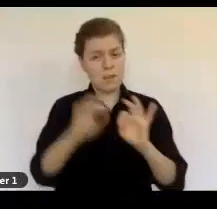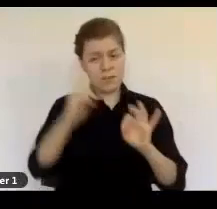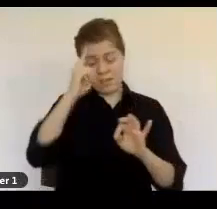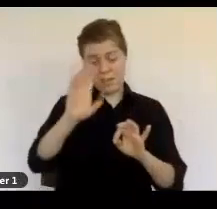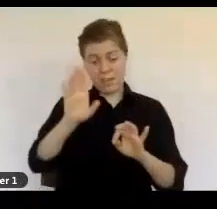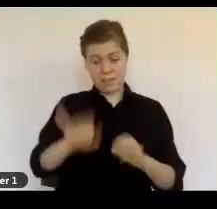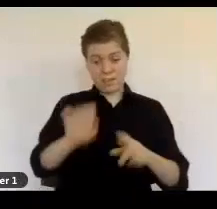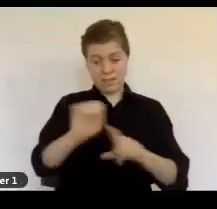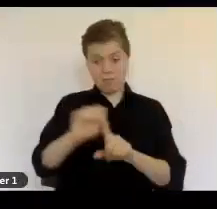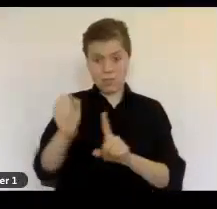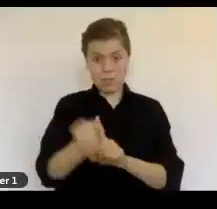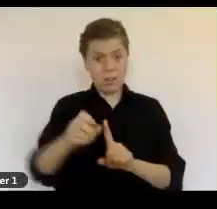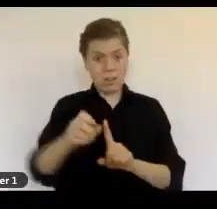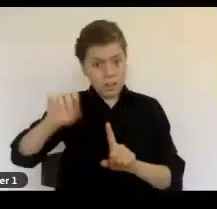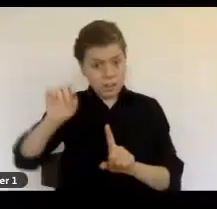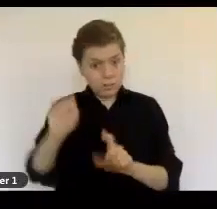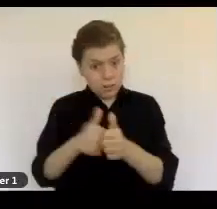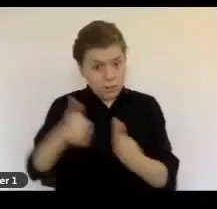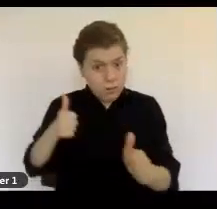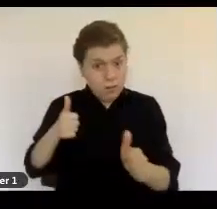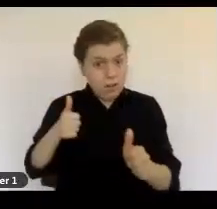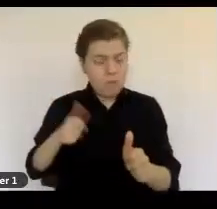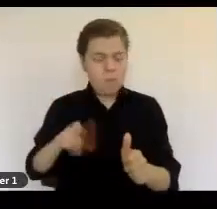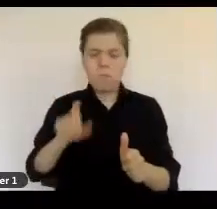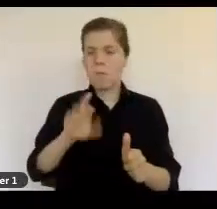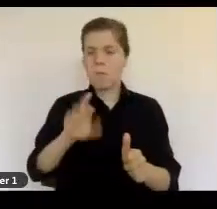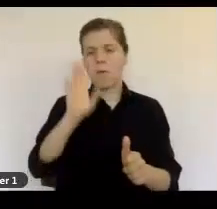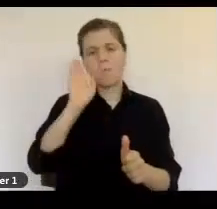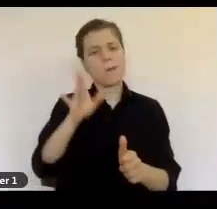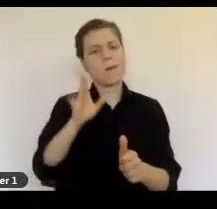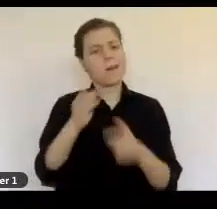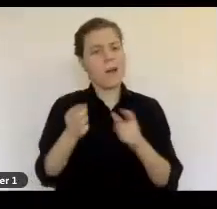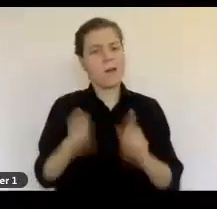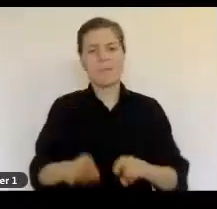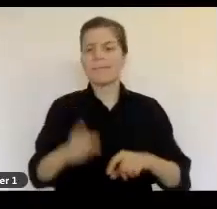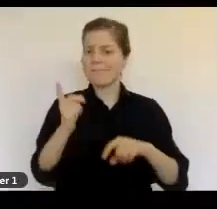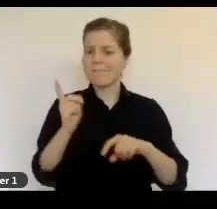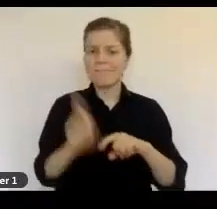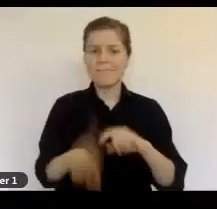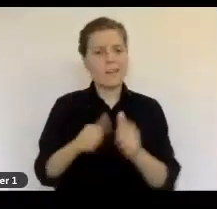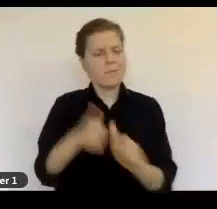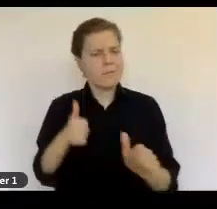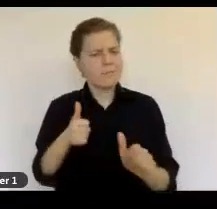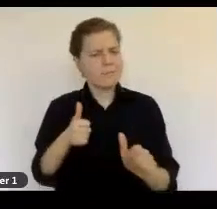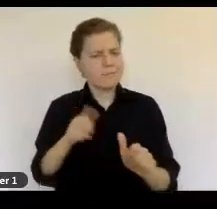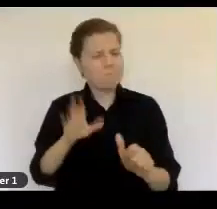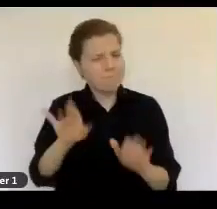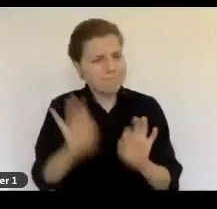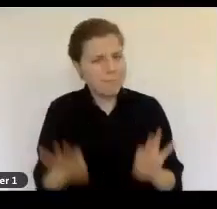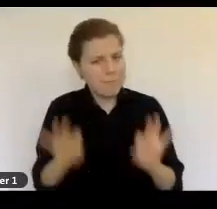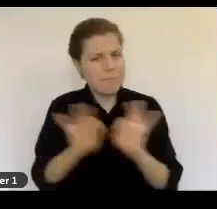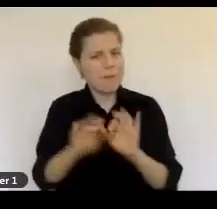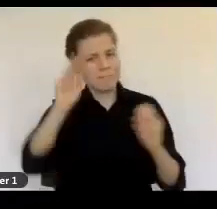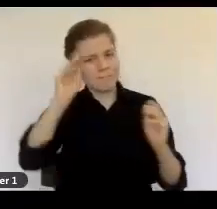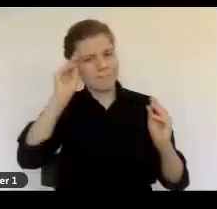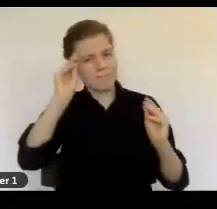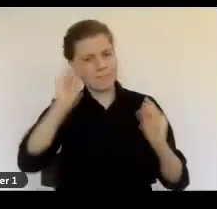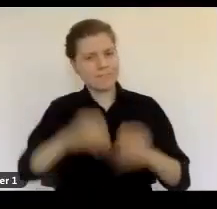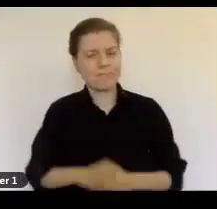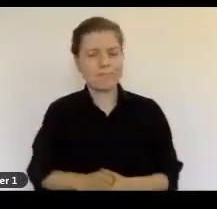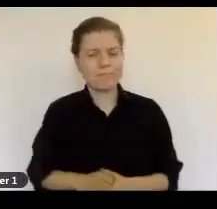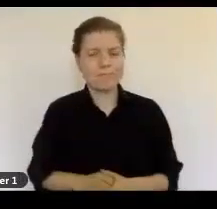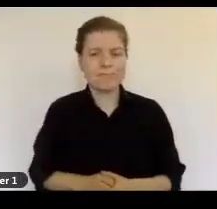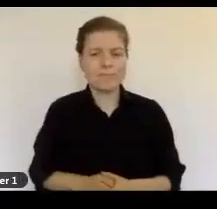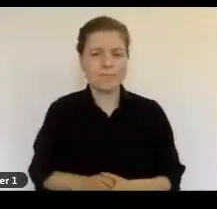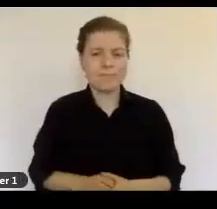faced with dilemmas like triage decisions, it's also important to ask if this situation was inevitable and necessary.